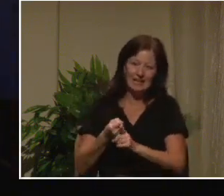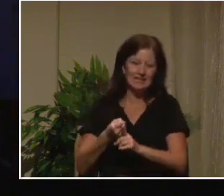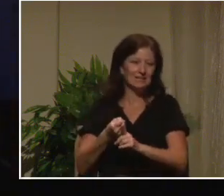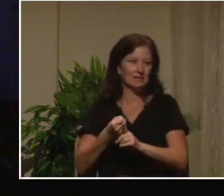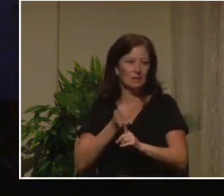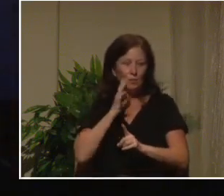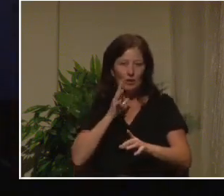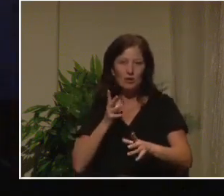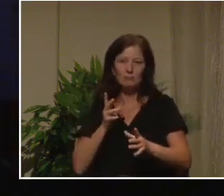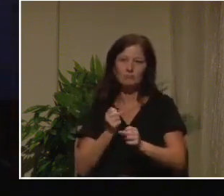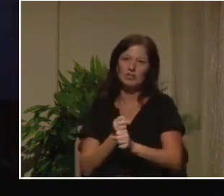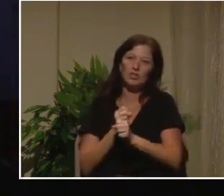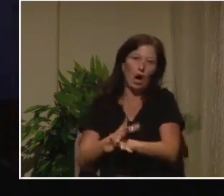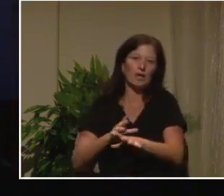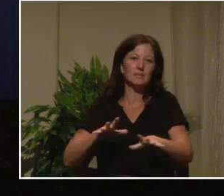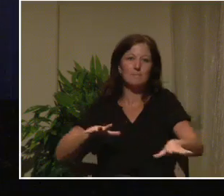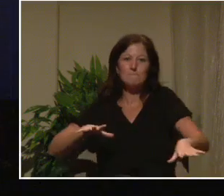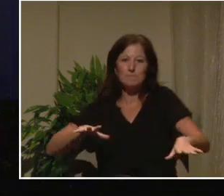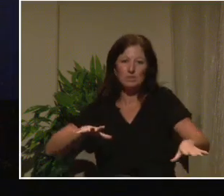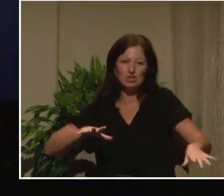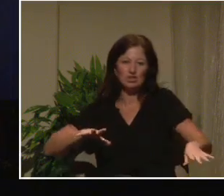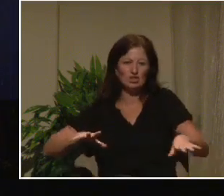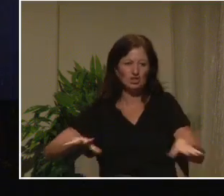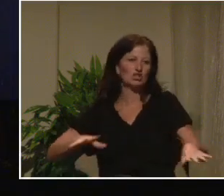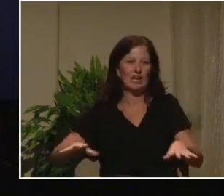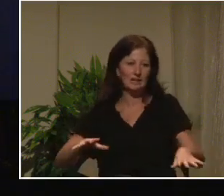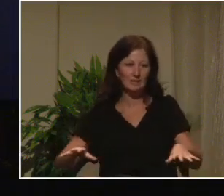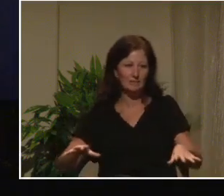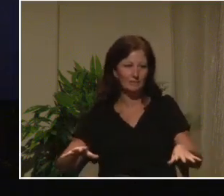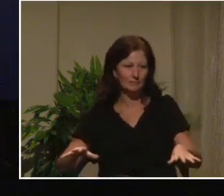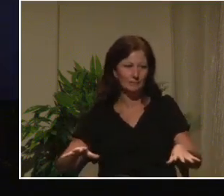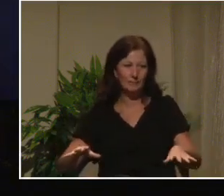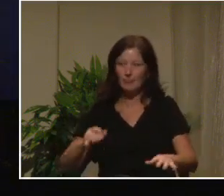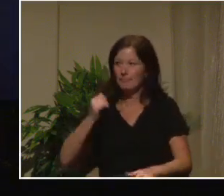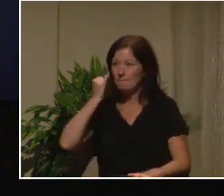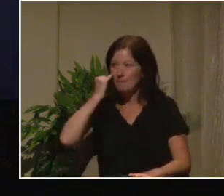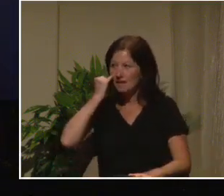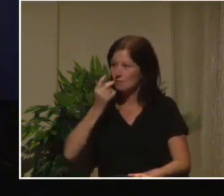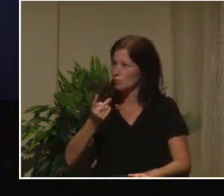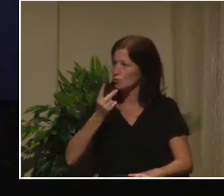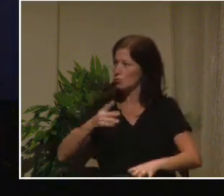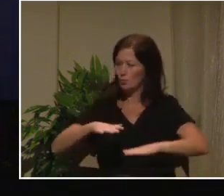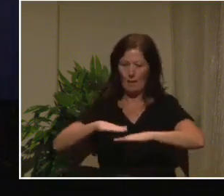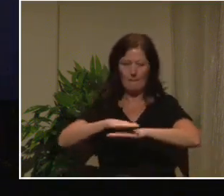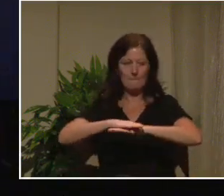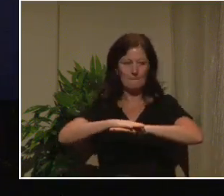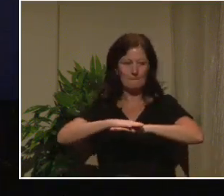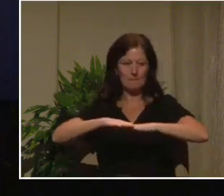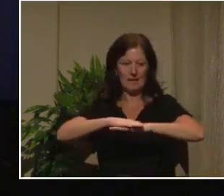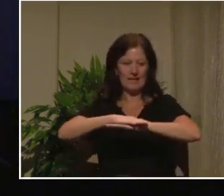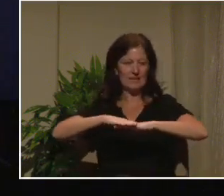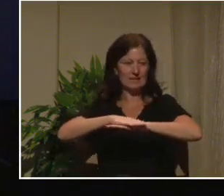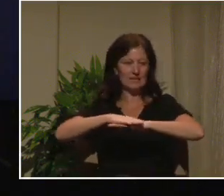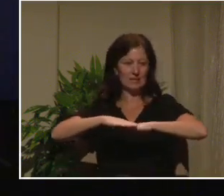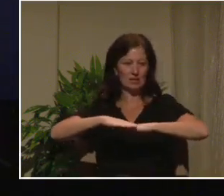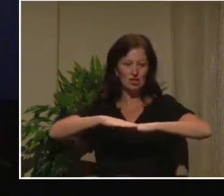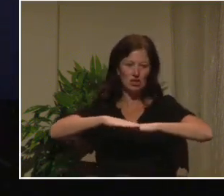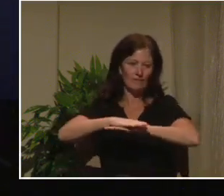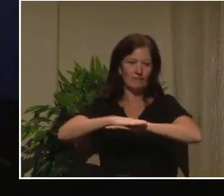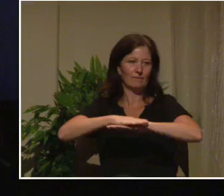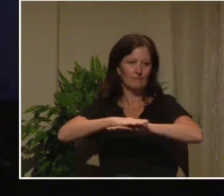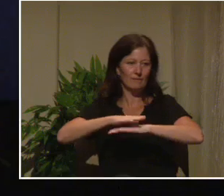a quake. So the two plates in the earth shift, and we have an earthquake.